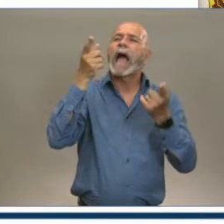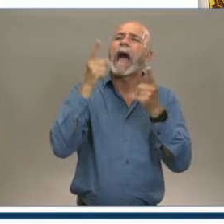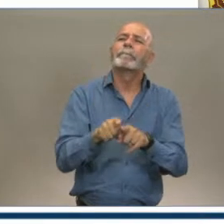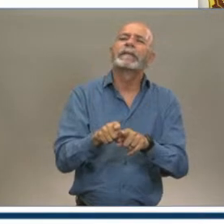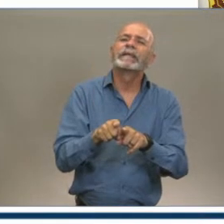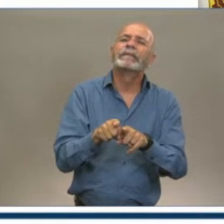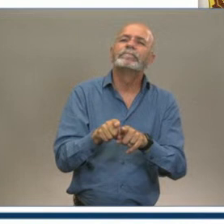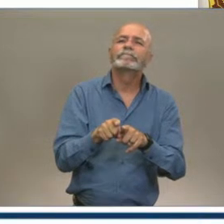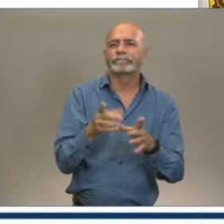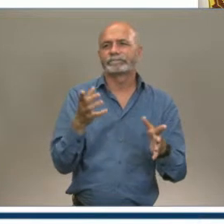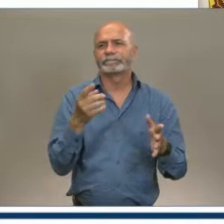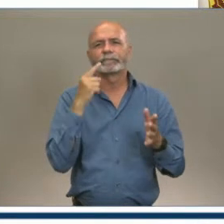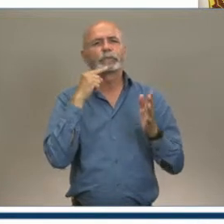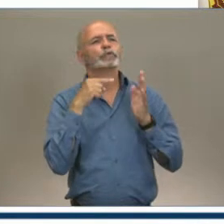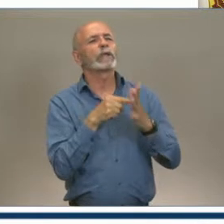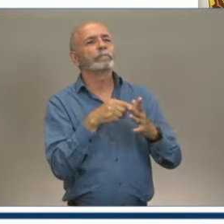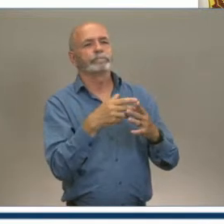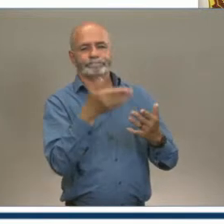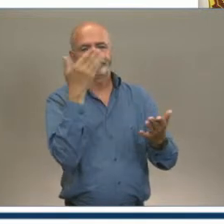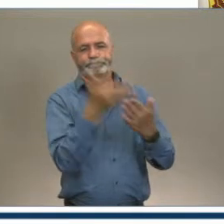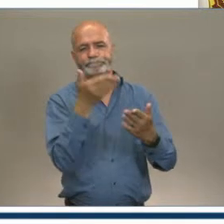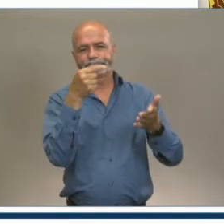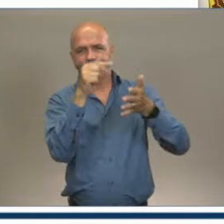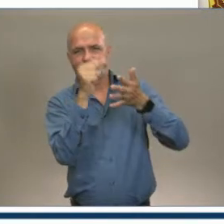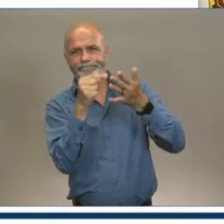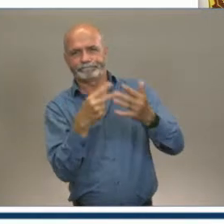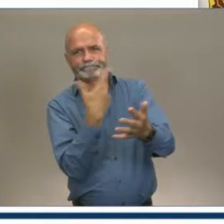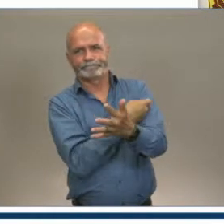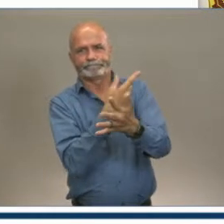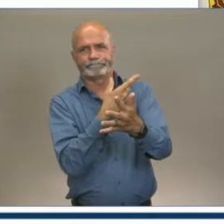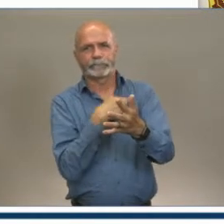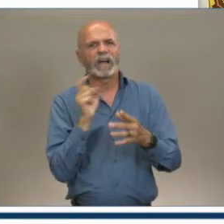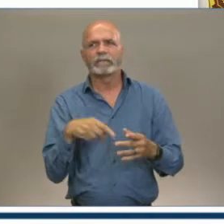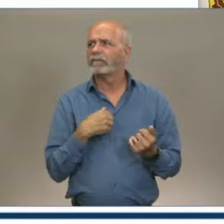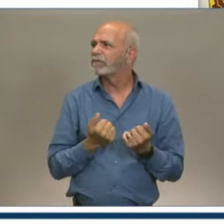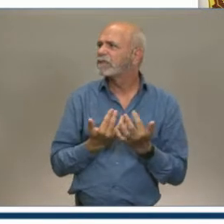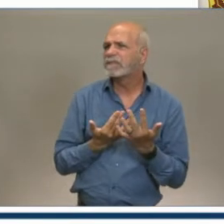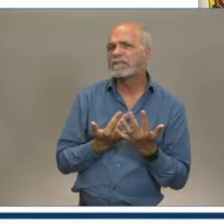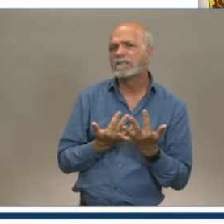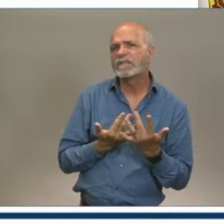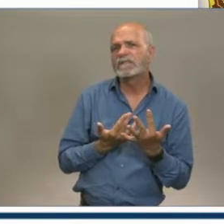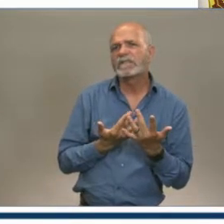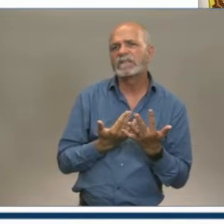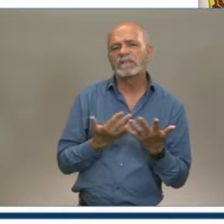and why is it taking so long? What is it making it take so long? Yeah.